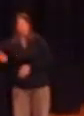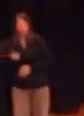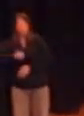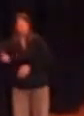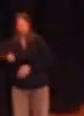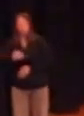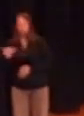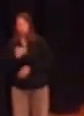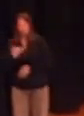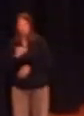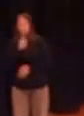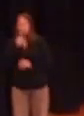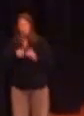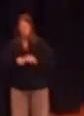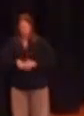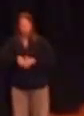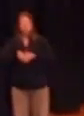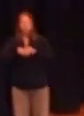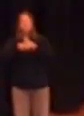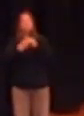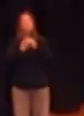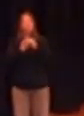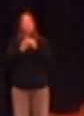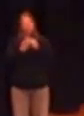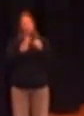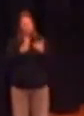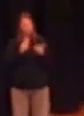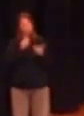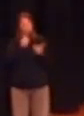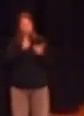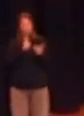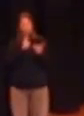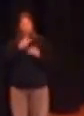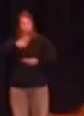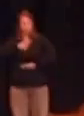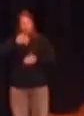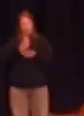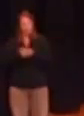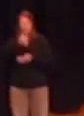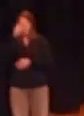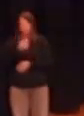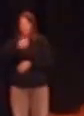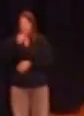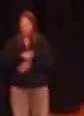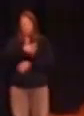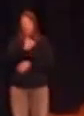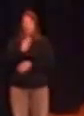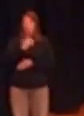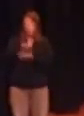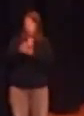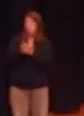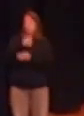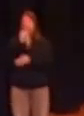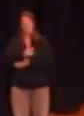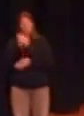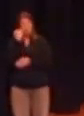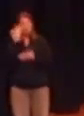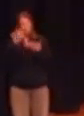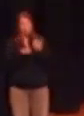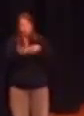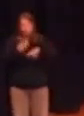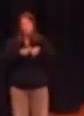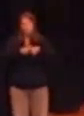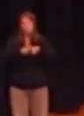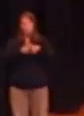transportation and really start to meet the inordinate need and really the need of our economy. If we are going to grow jobs